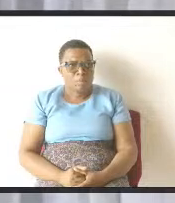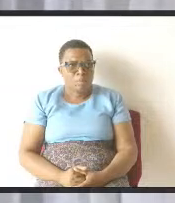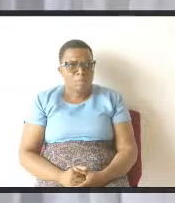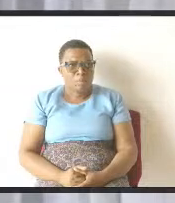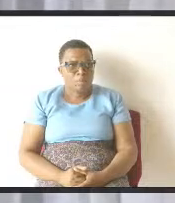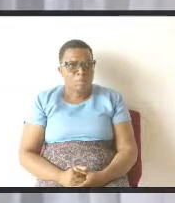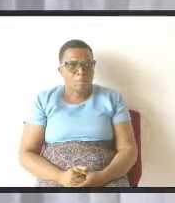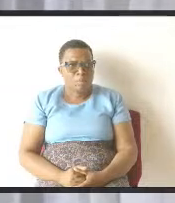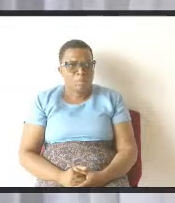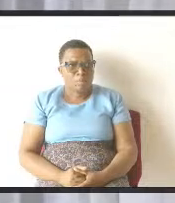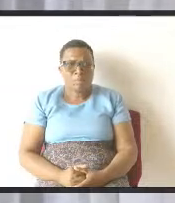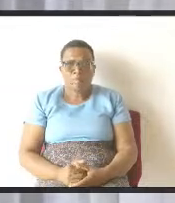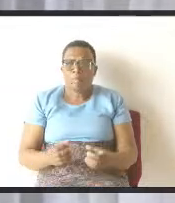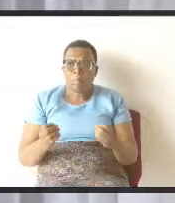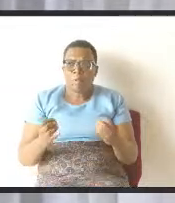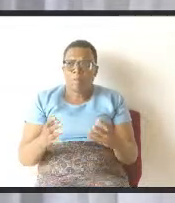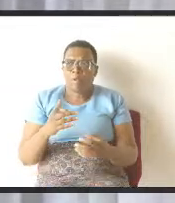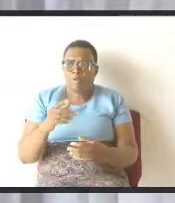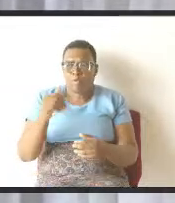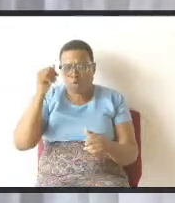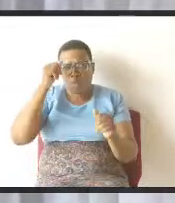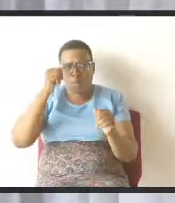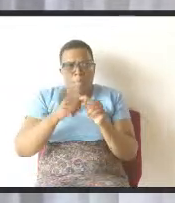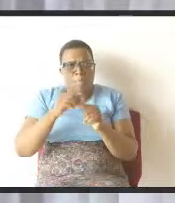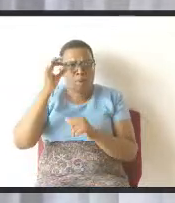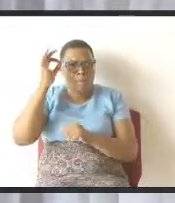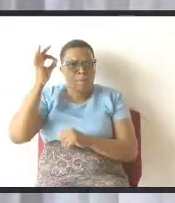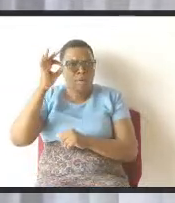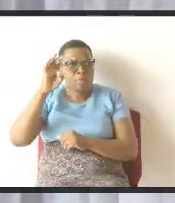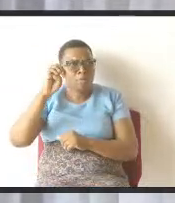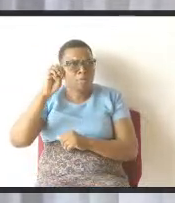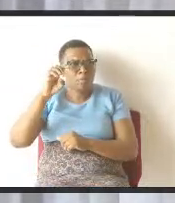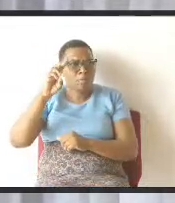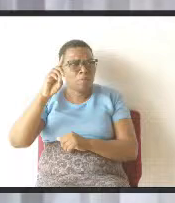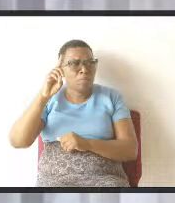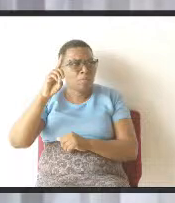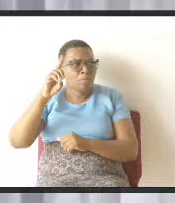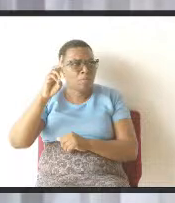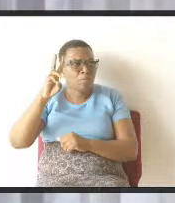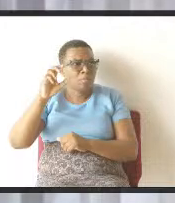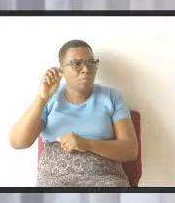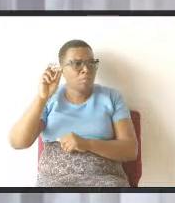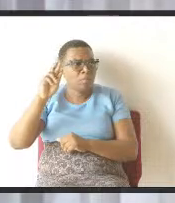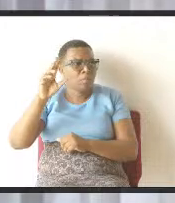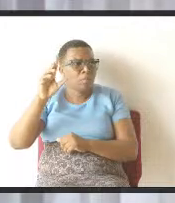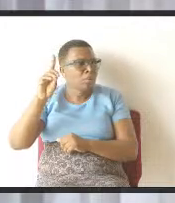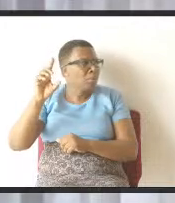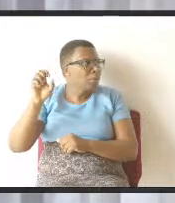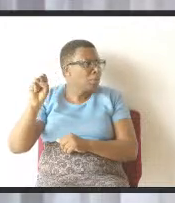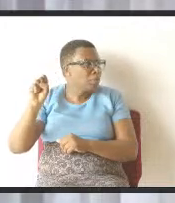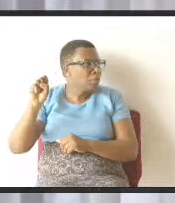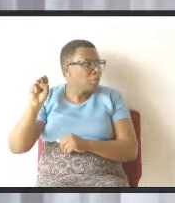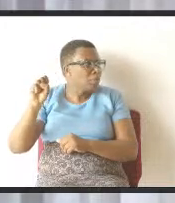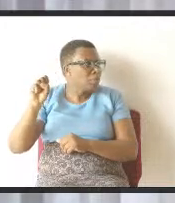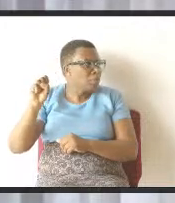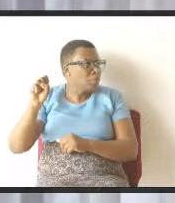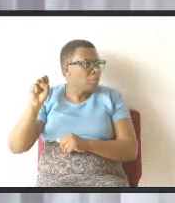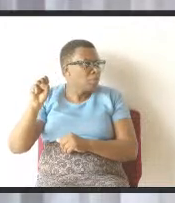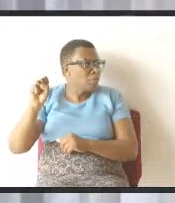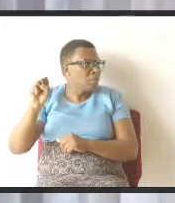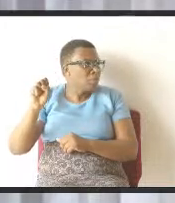Many of you will remember Pastor Edwards. We're very close to him. And he celebrated